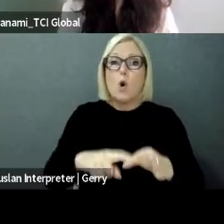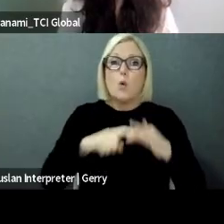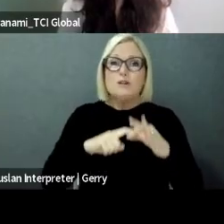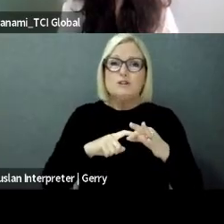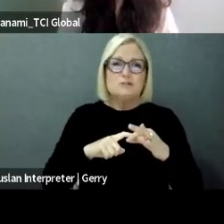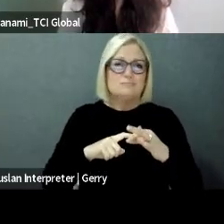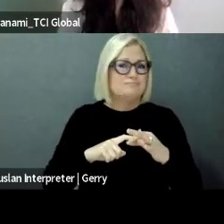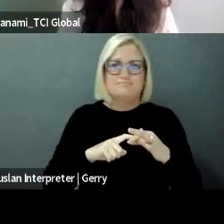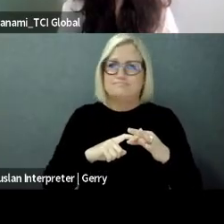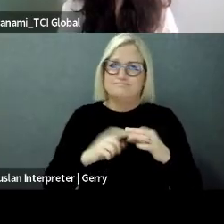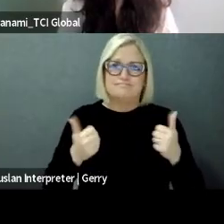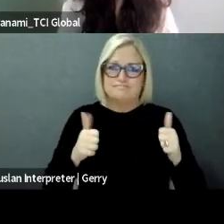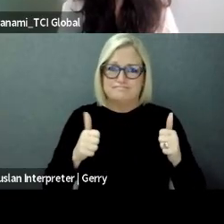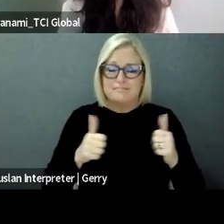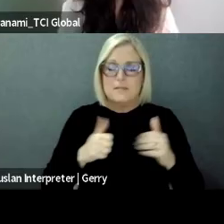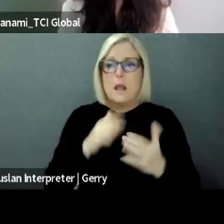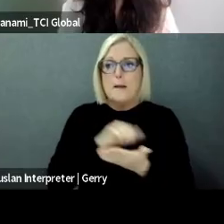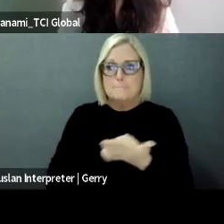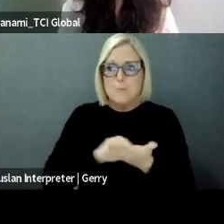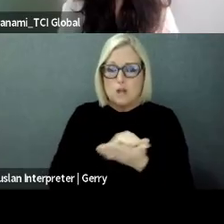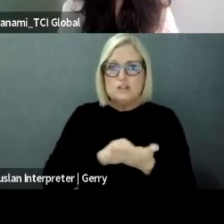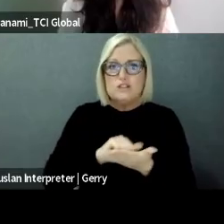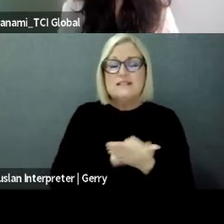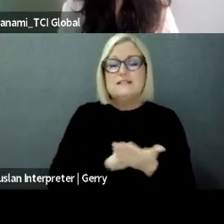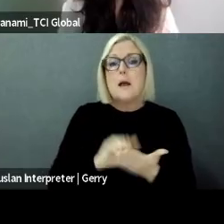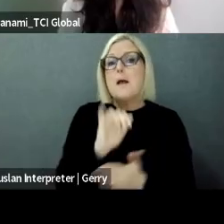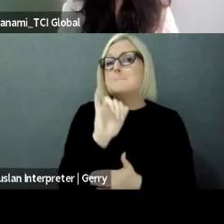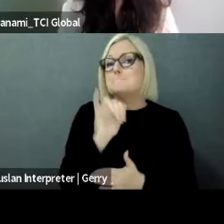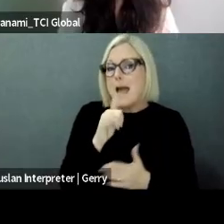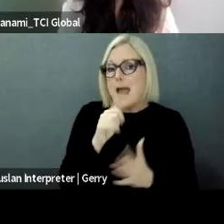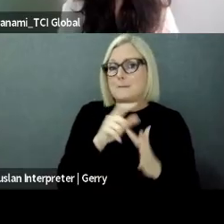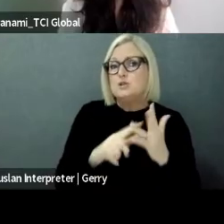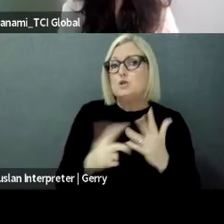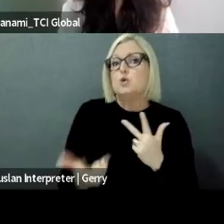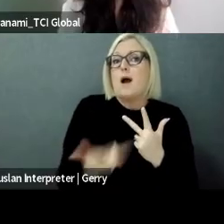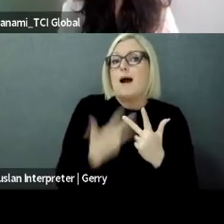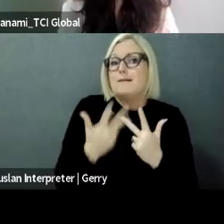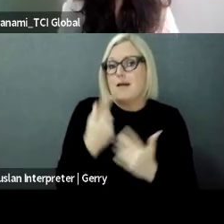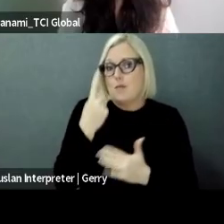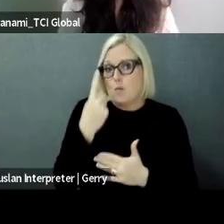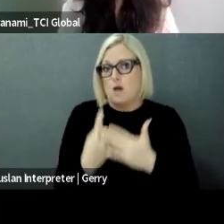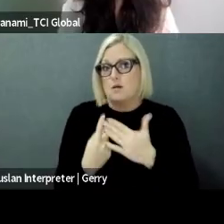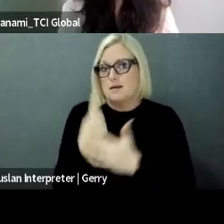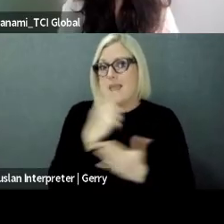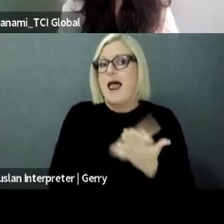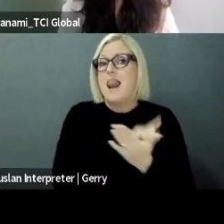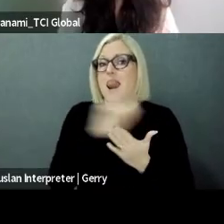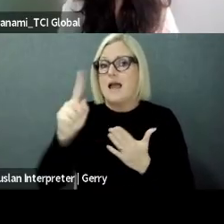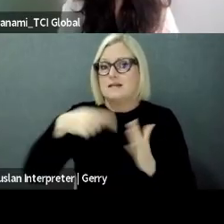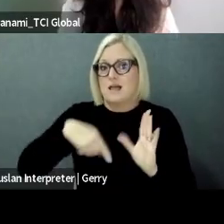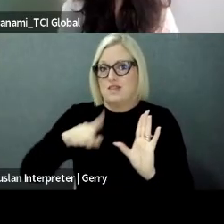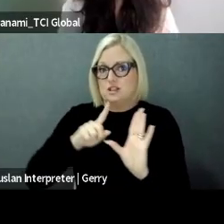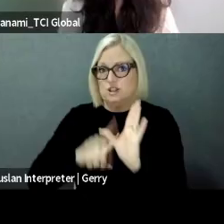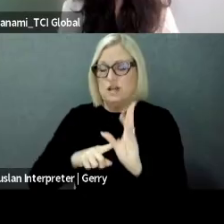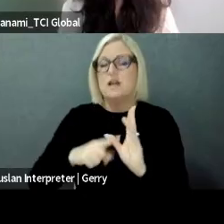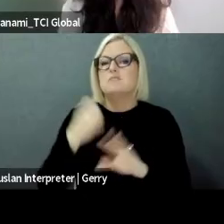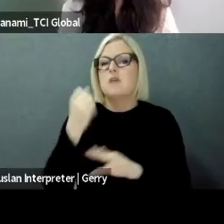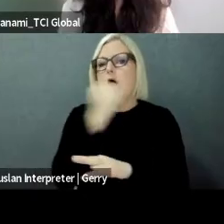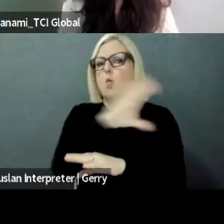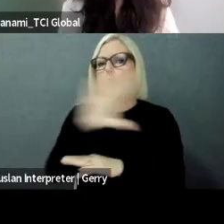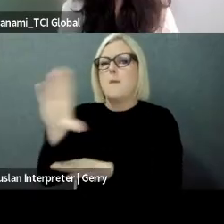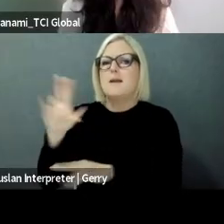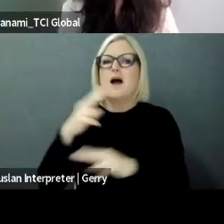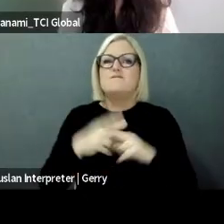note that we are planning on possibly running a reinvention of this event later on in the year, as a webinar for the Australian Disability